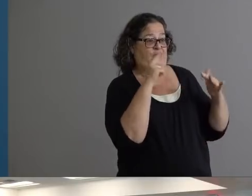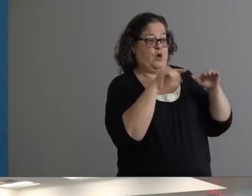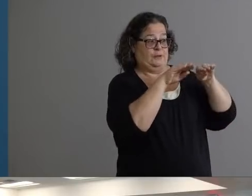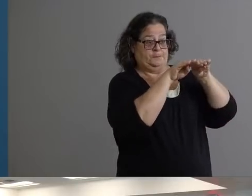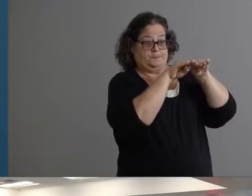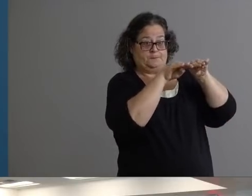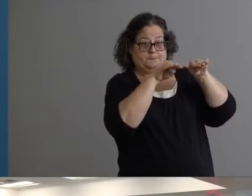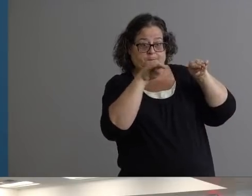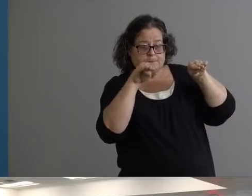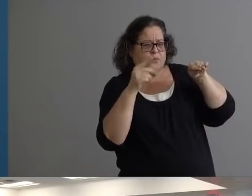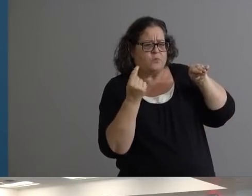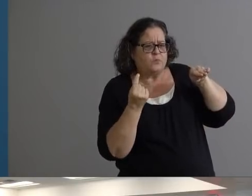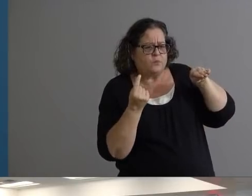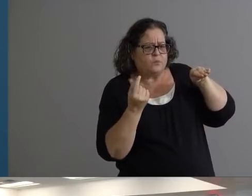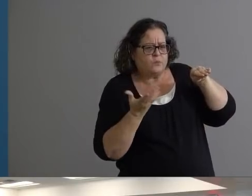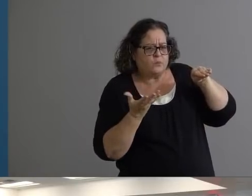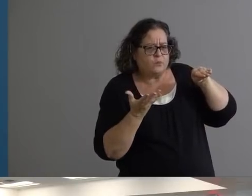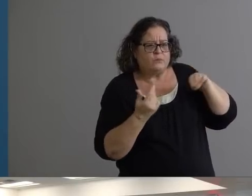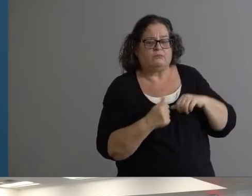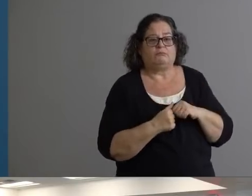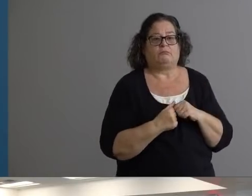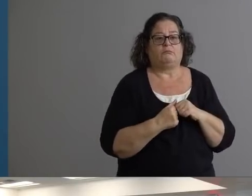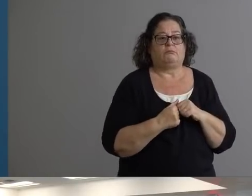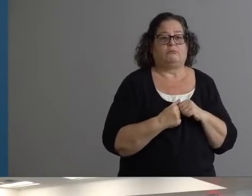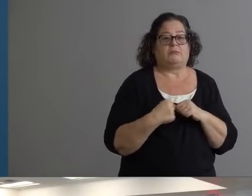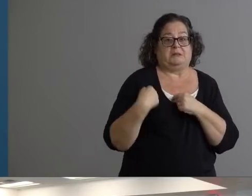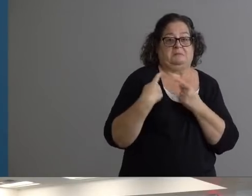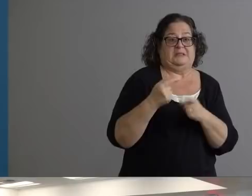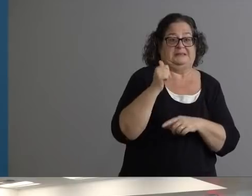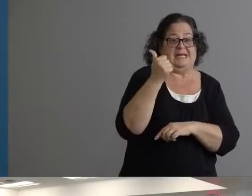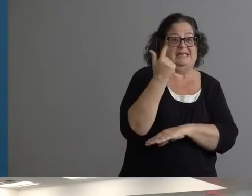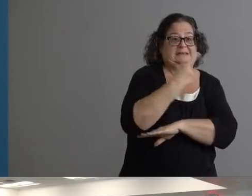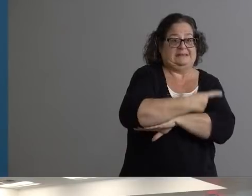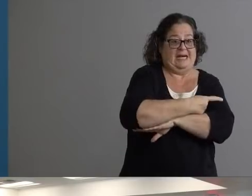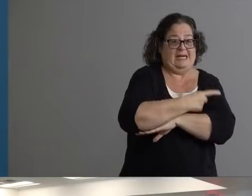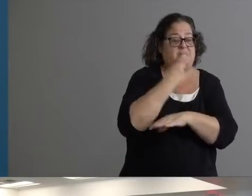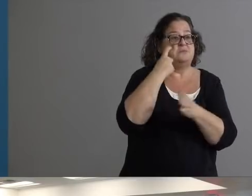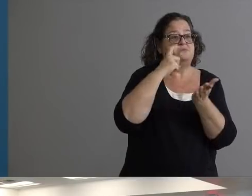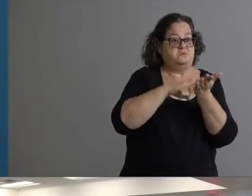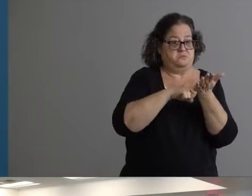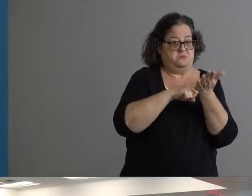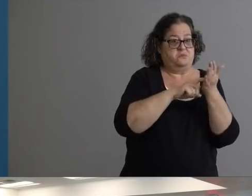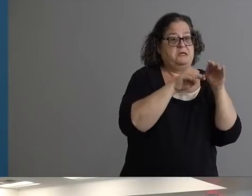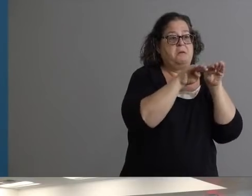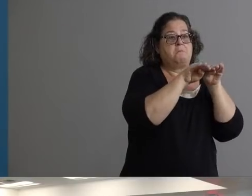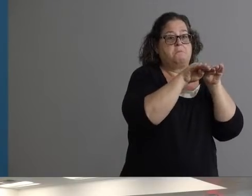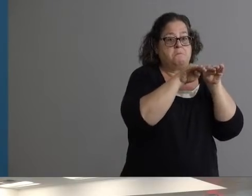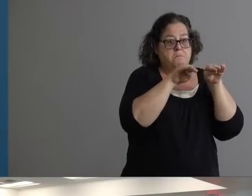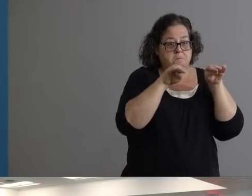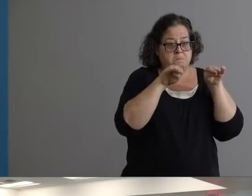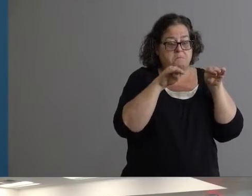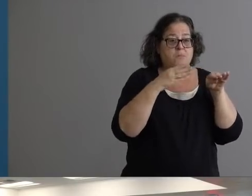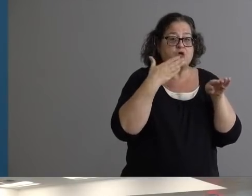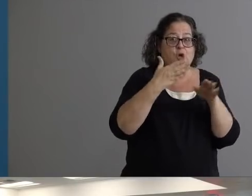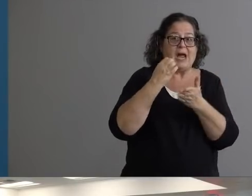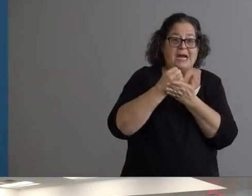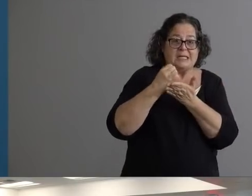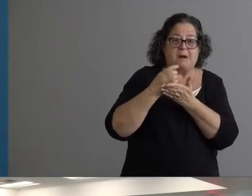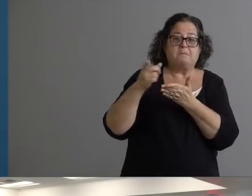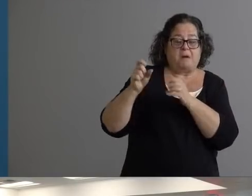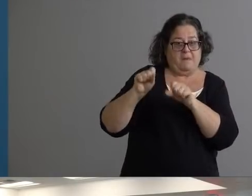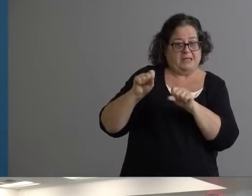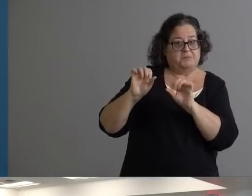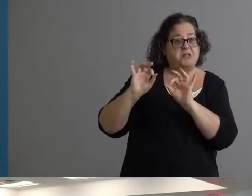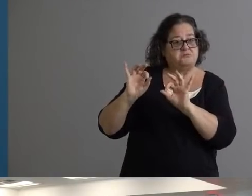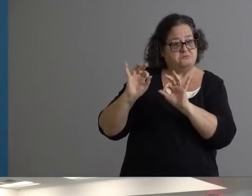seen a plateau and some evidence of potential decline. Jumped again today, didn't it? We look at it over a